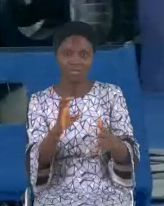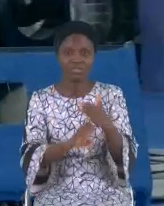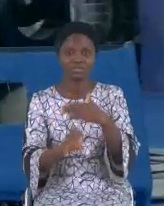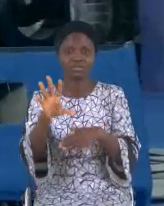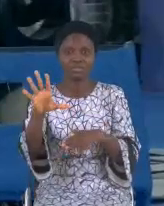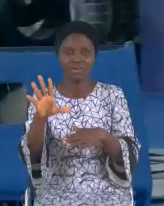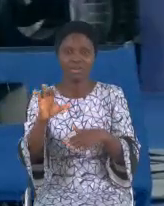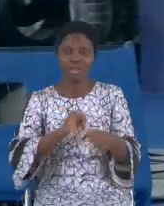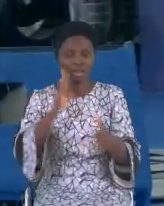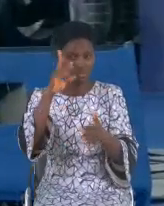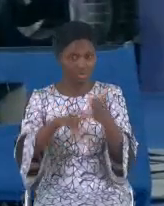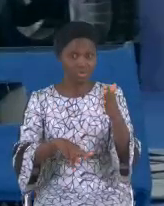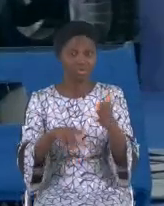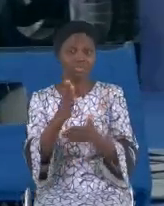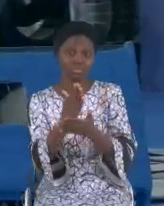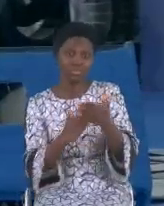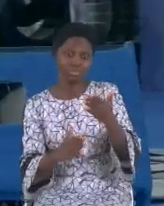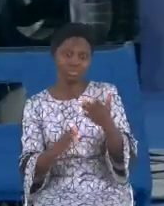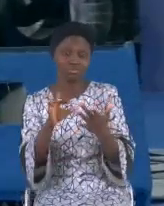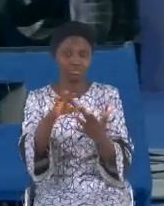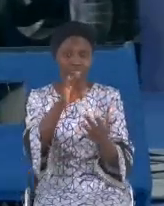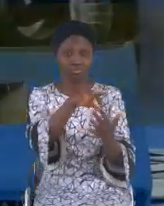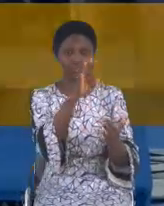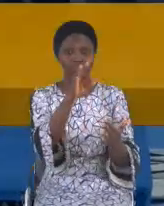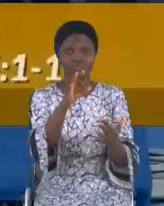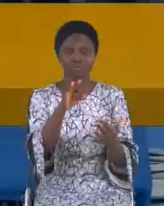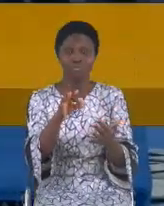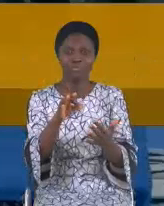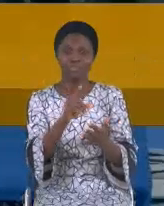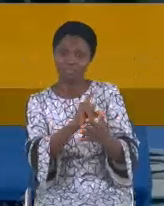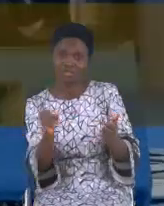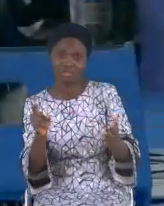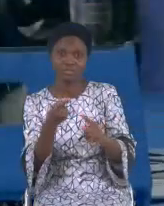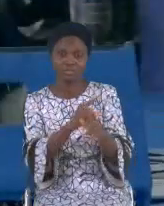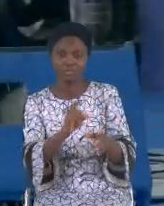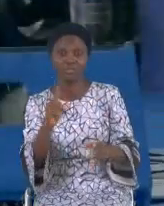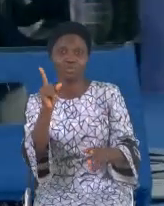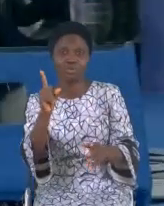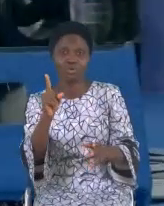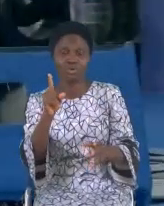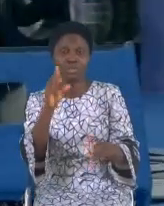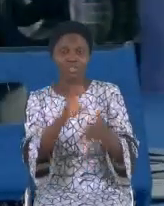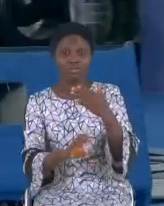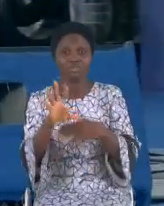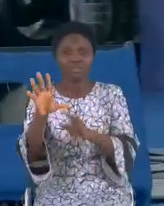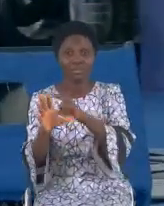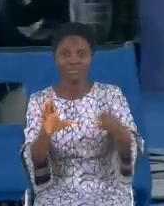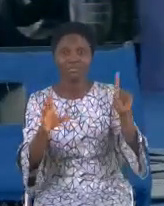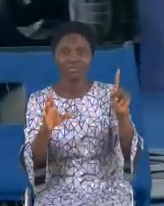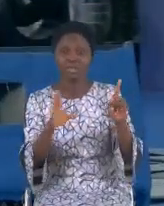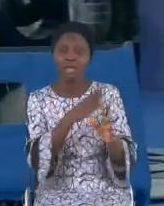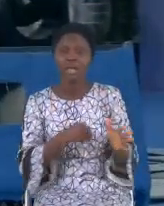selected verses. I start from verse 1. Mark chapter 5, verse 1. And he